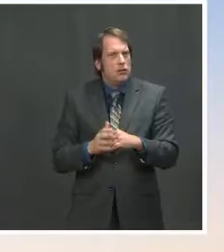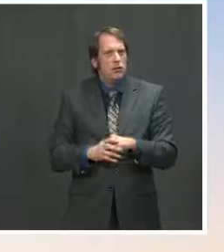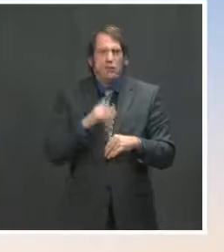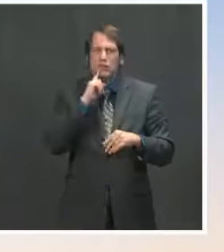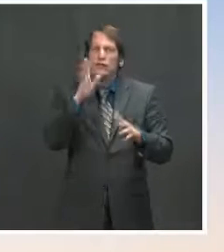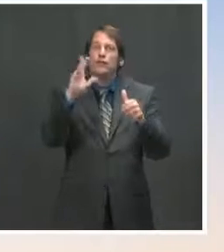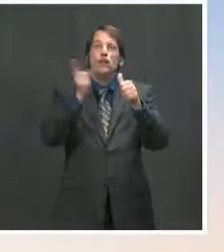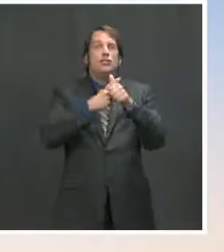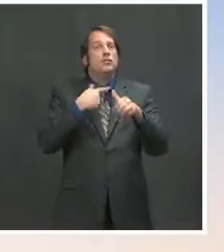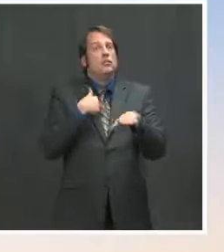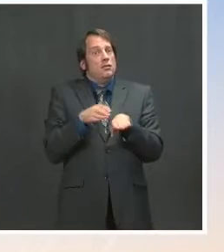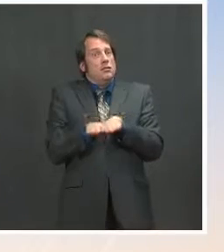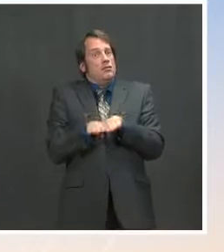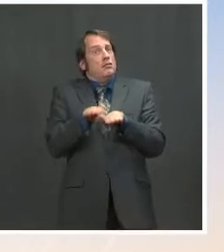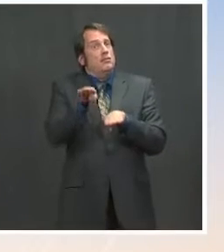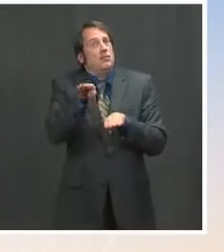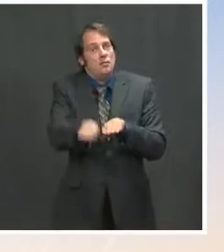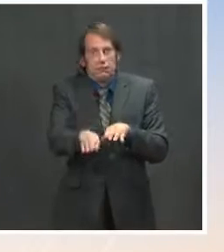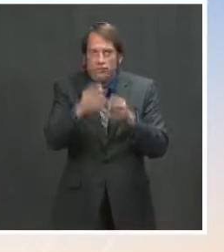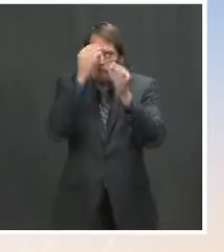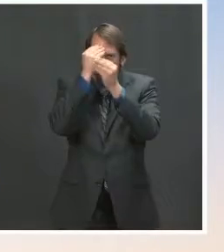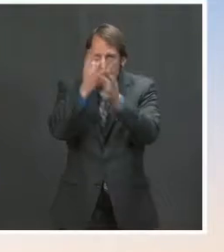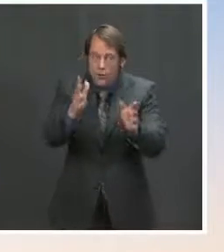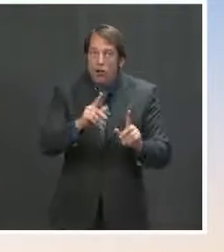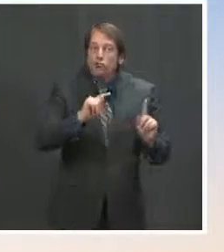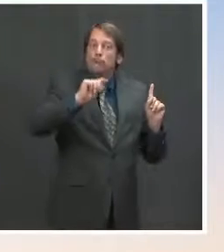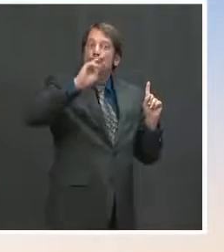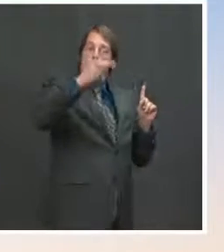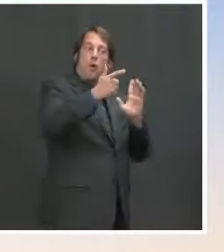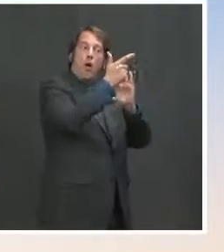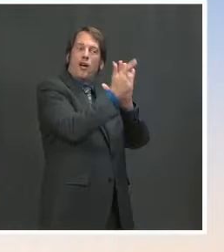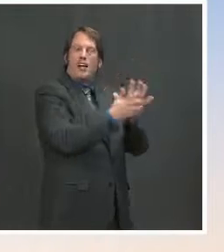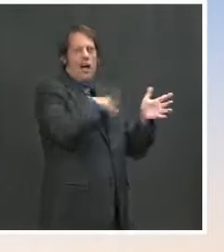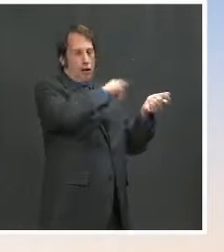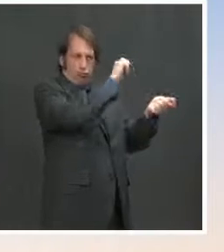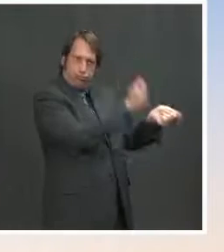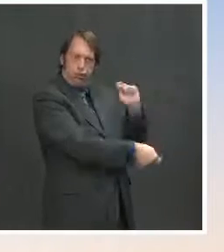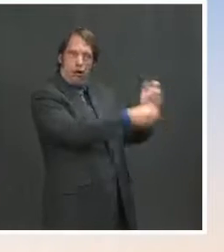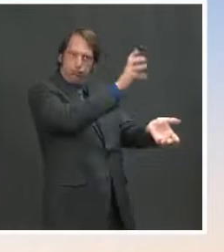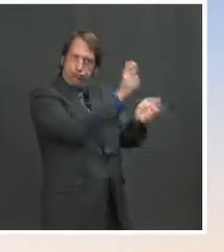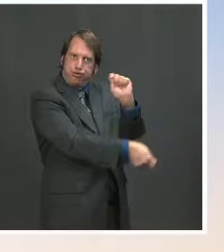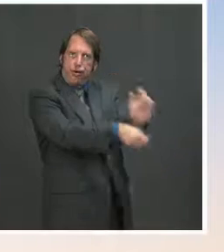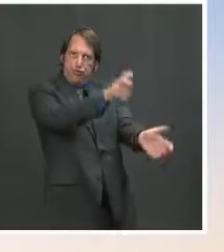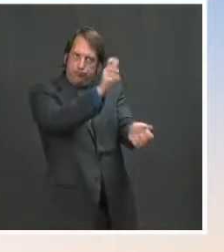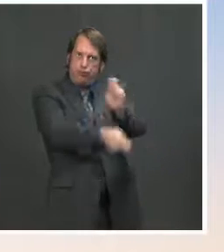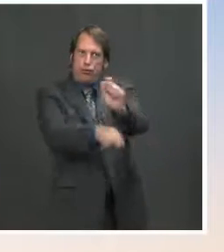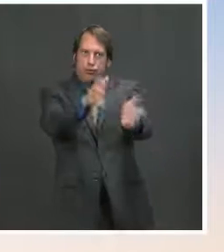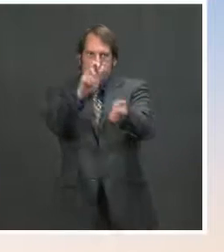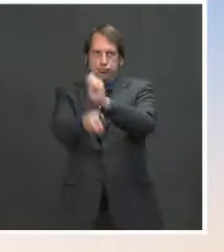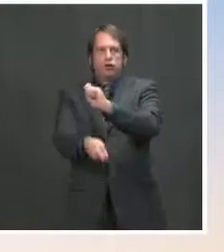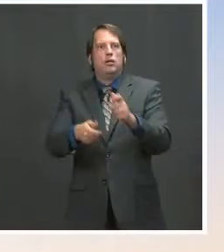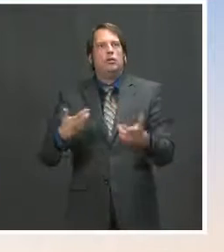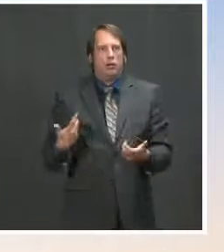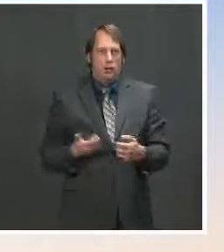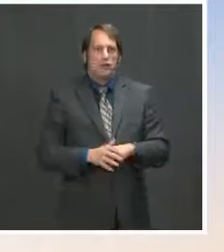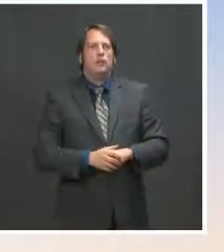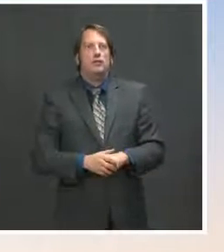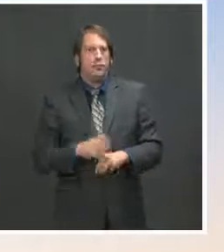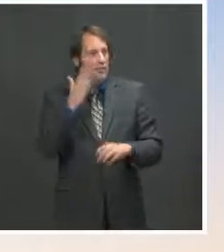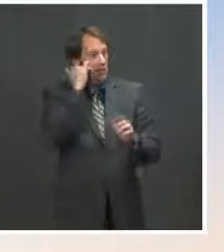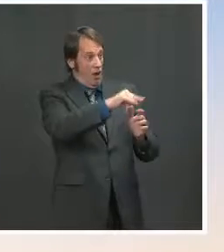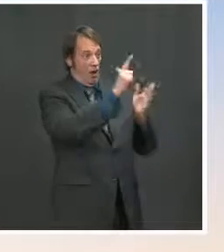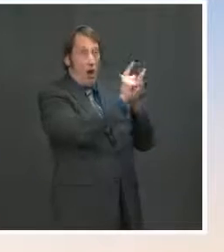that we are overturning what we felt was a xenophobic policy of the past administration to prevent people